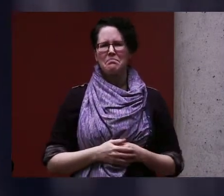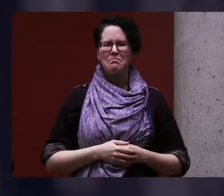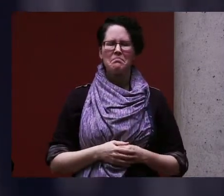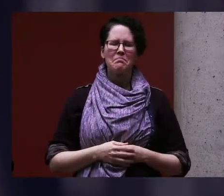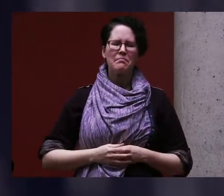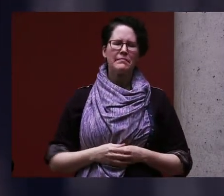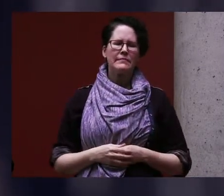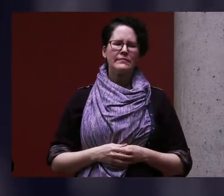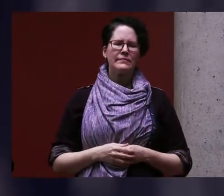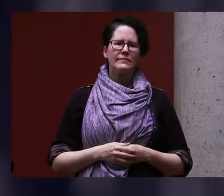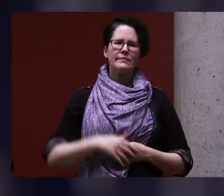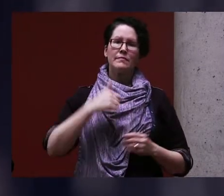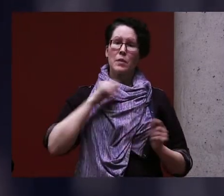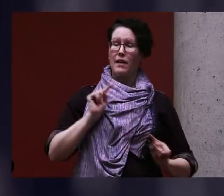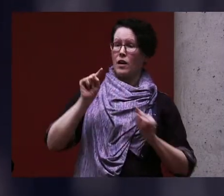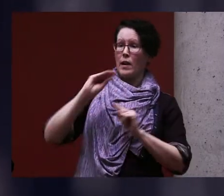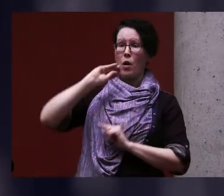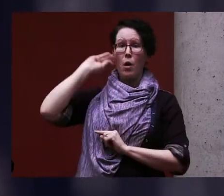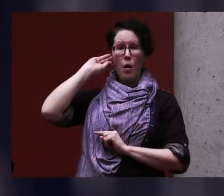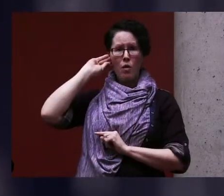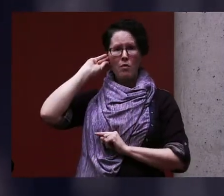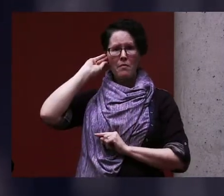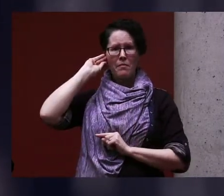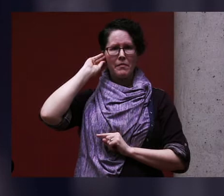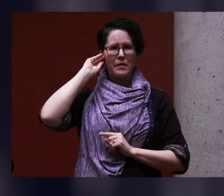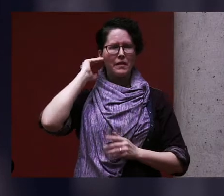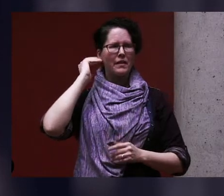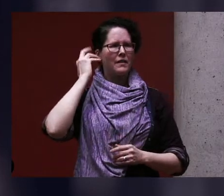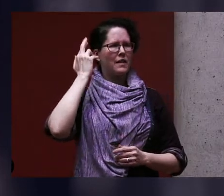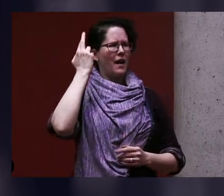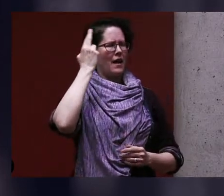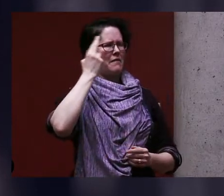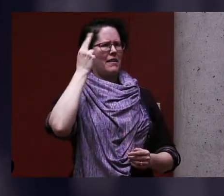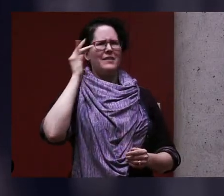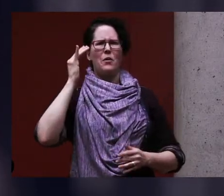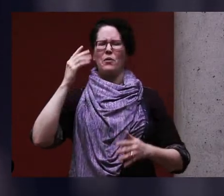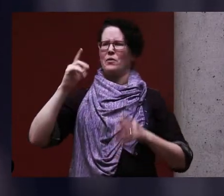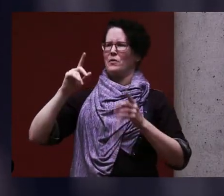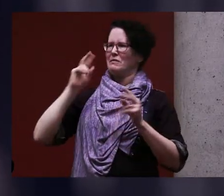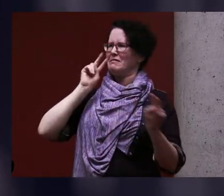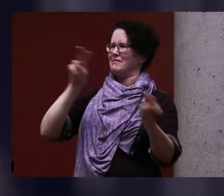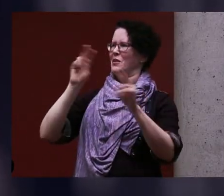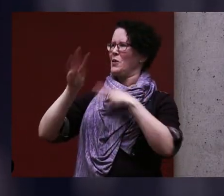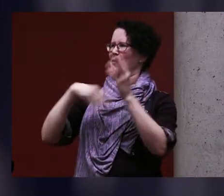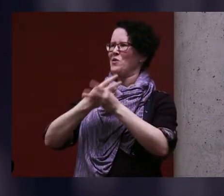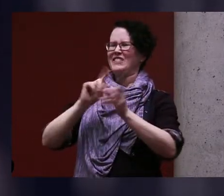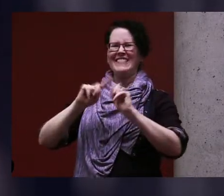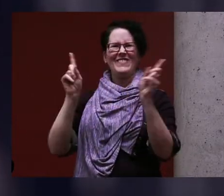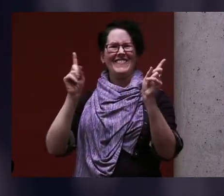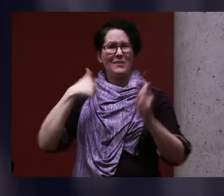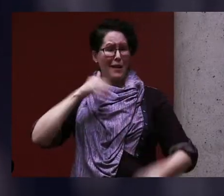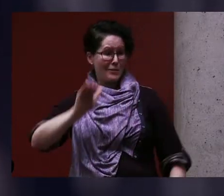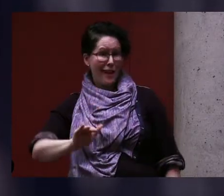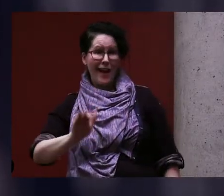when I went home, I realized how different things were. Because when you're a child, your parents try to get you to do stuff.